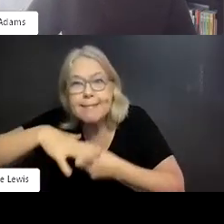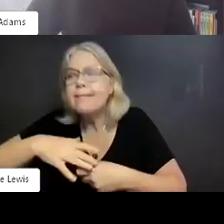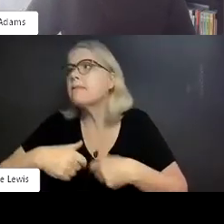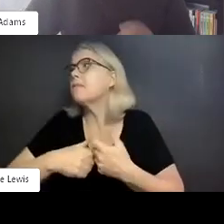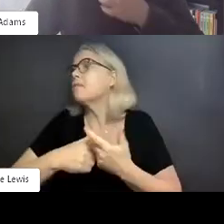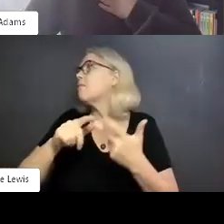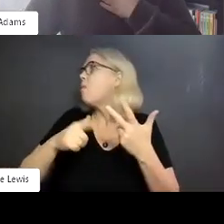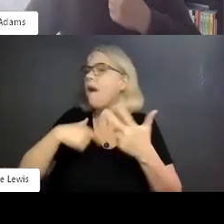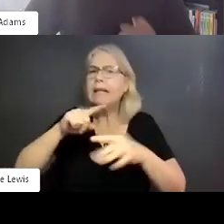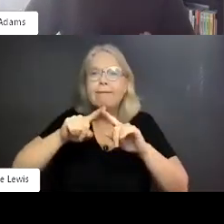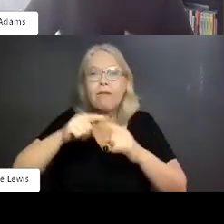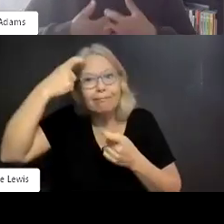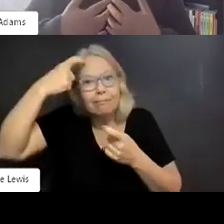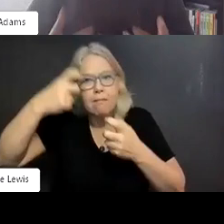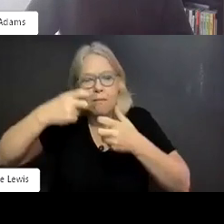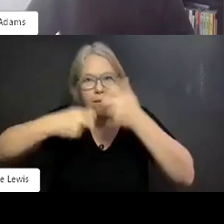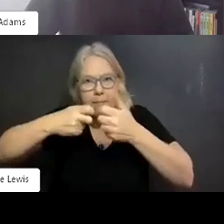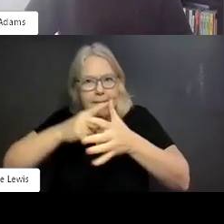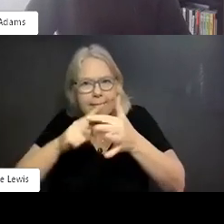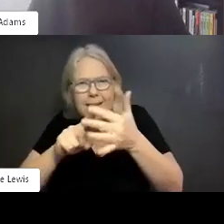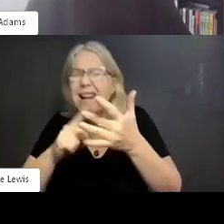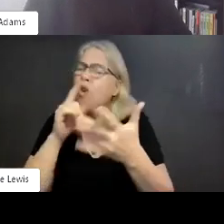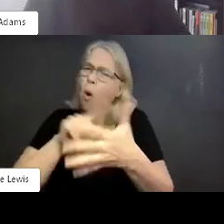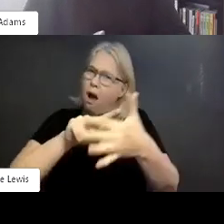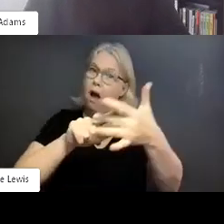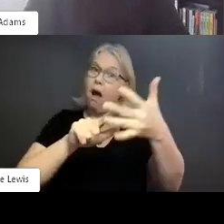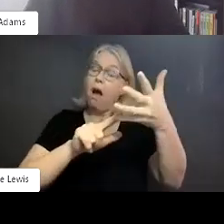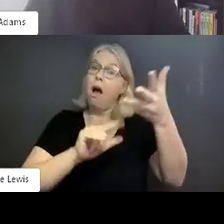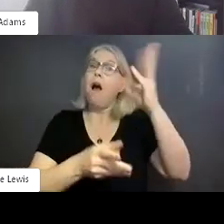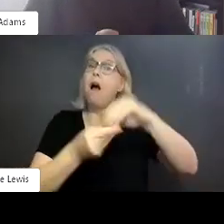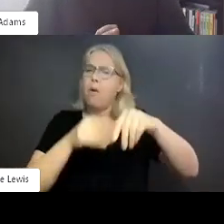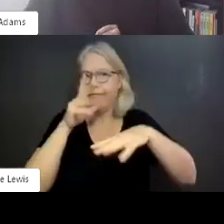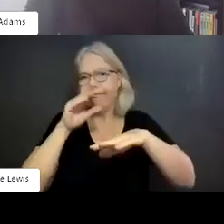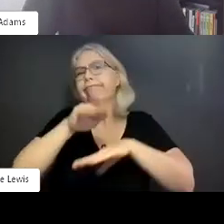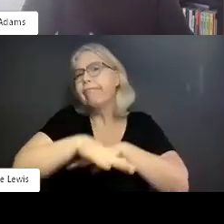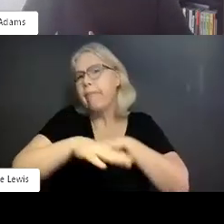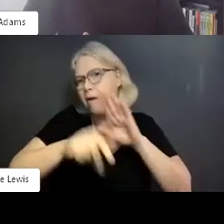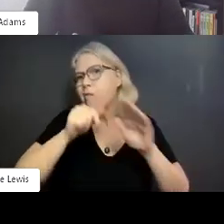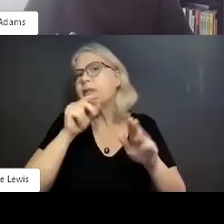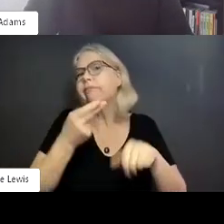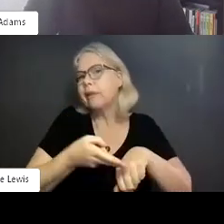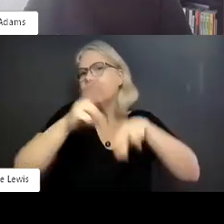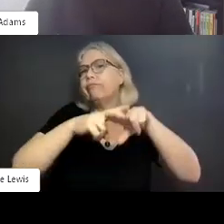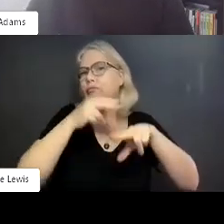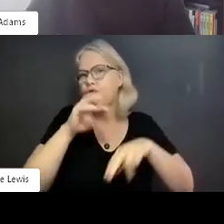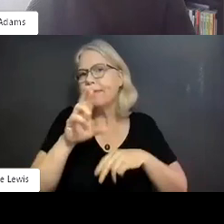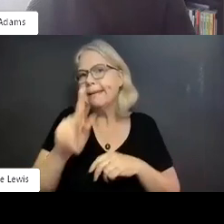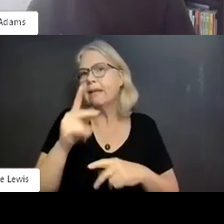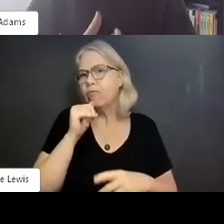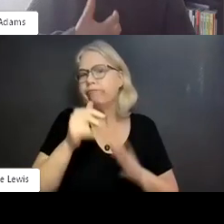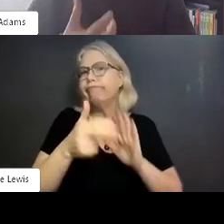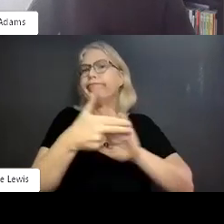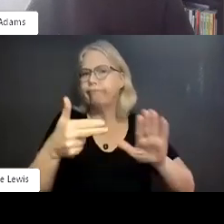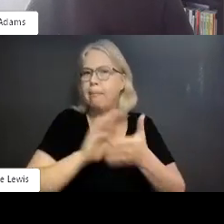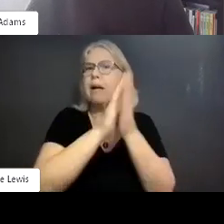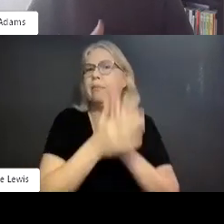social isolation, and many other factors. However, we don't actually know what the root cause of dementia is. We